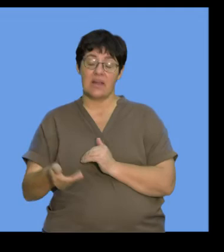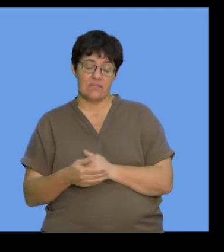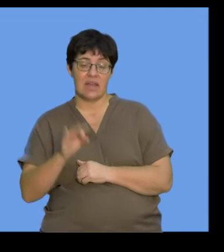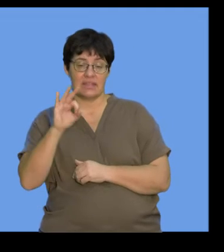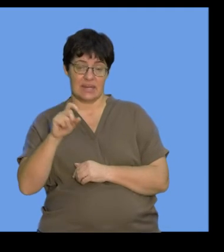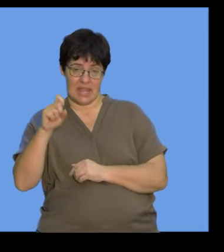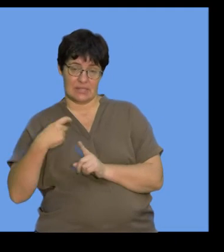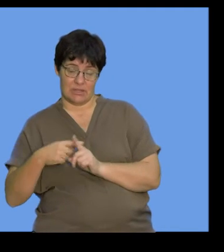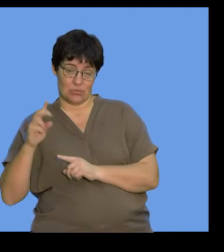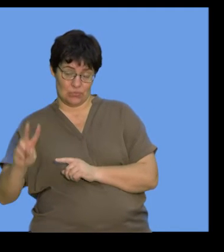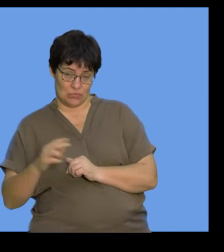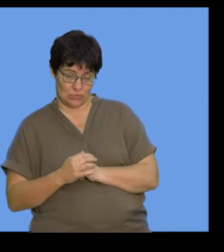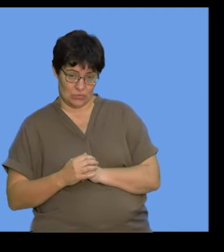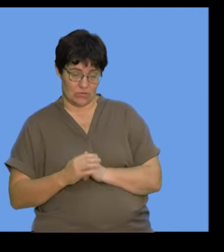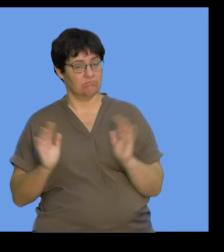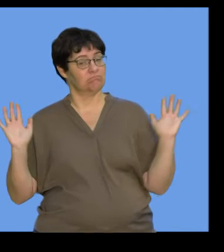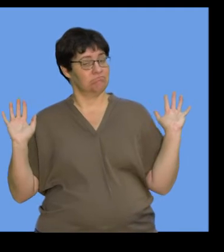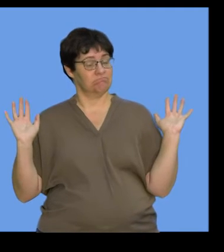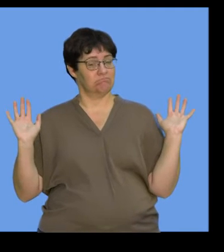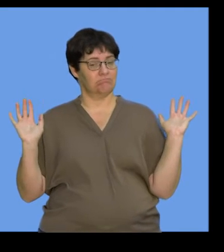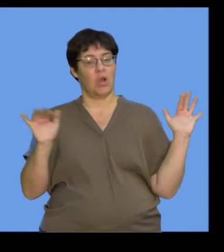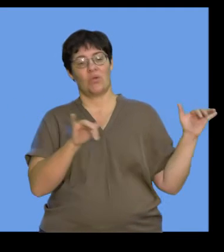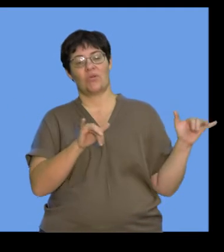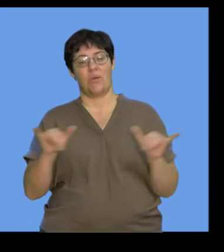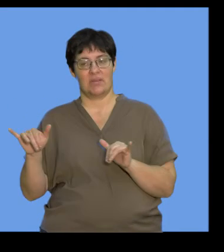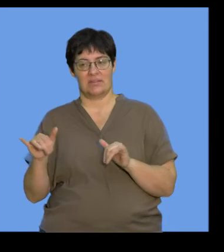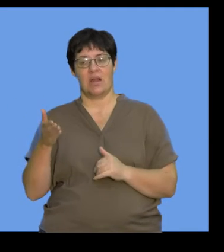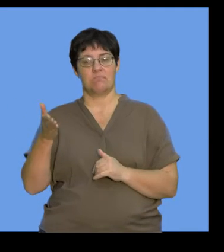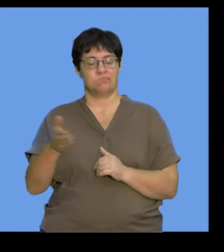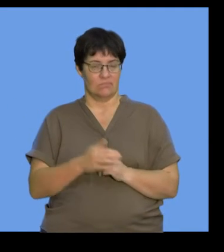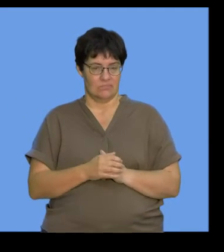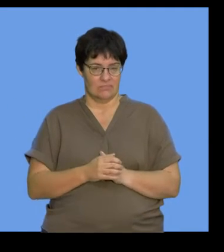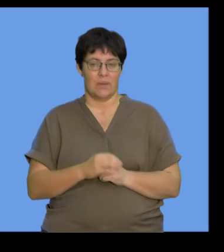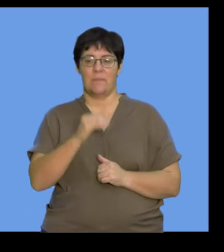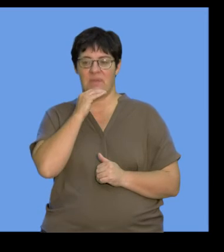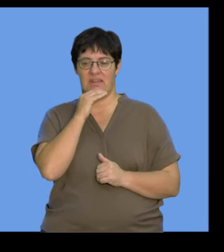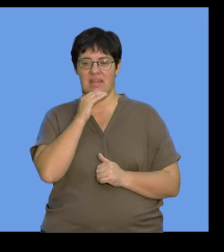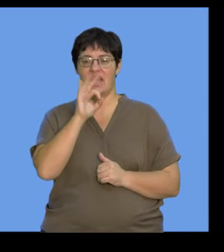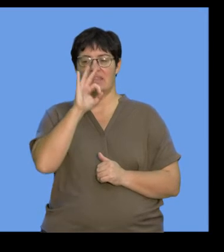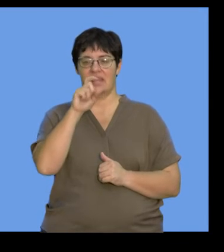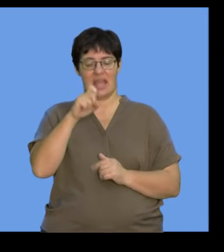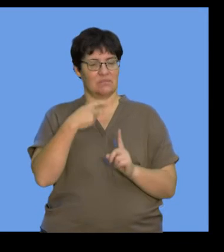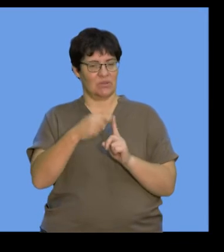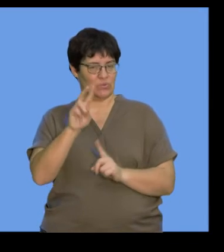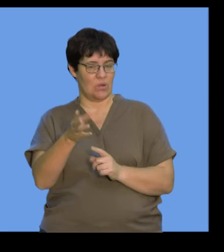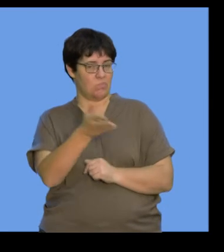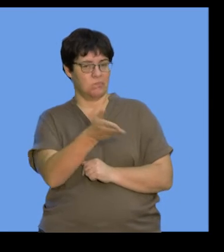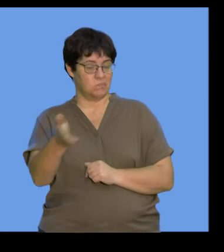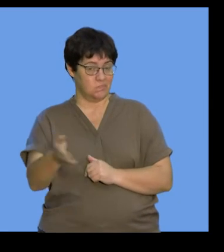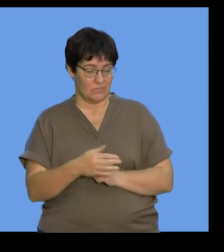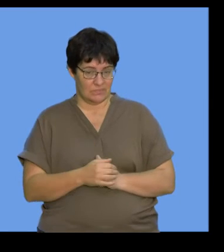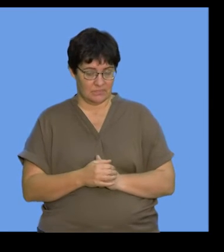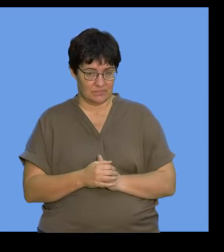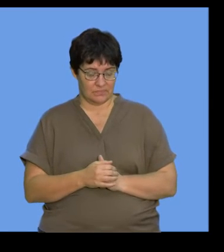left with 3x plus 2. Voila, the common factor is there, which is the 3x plus 2.